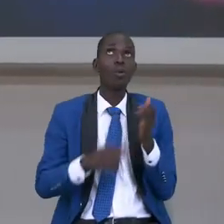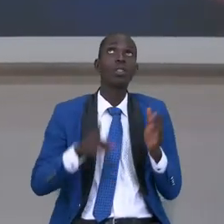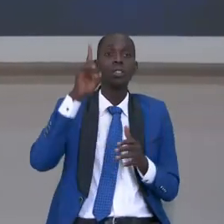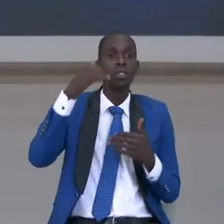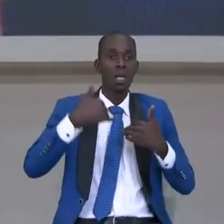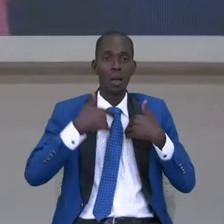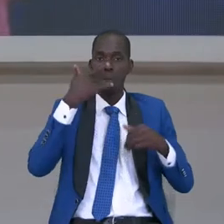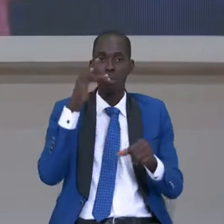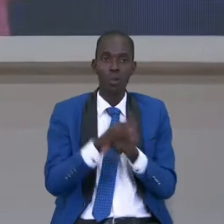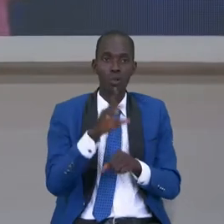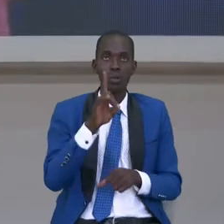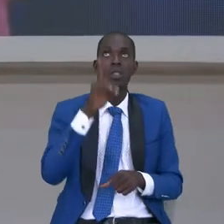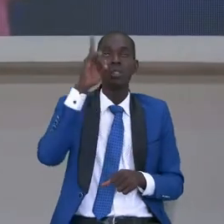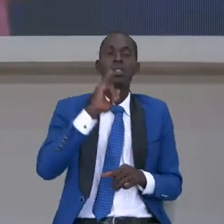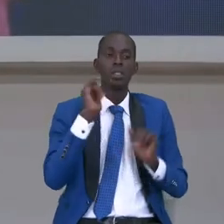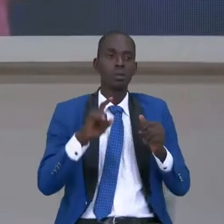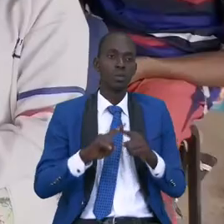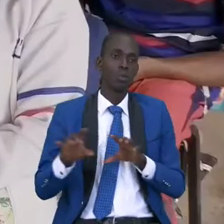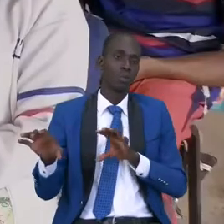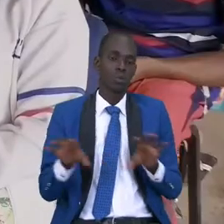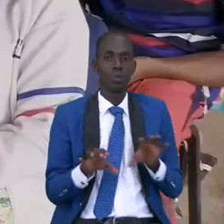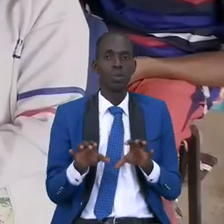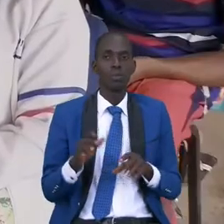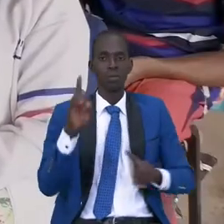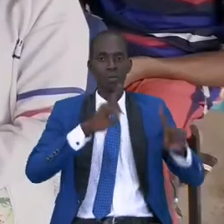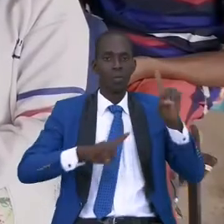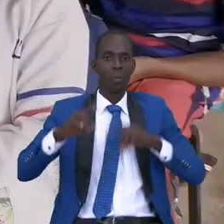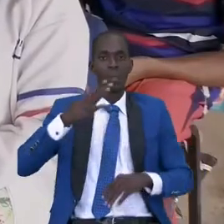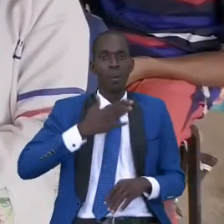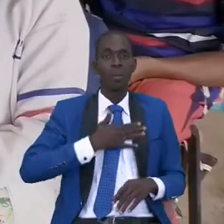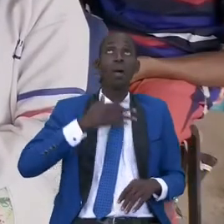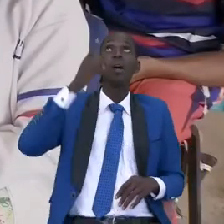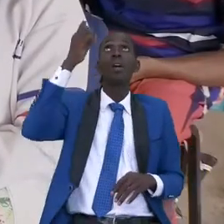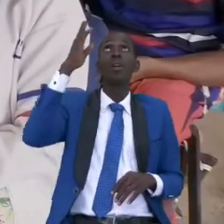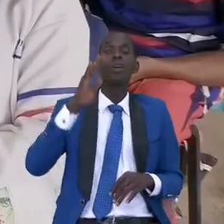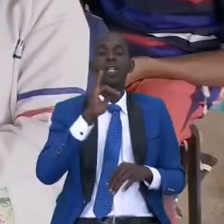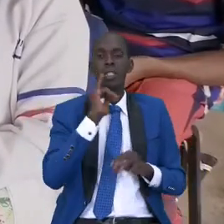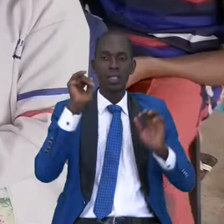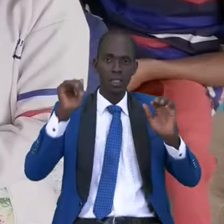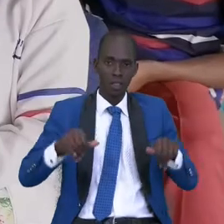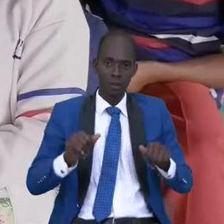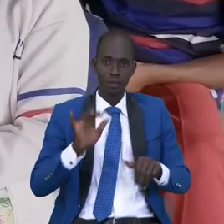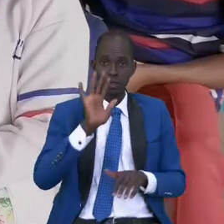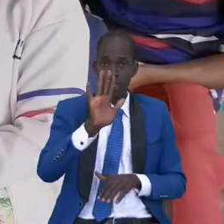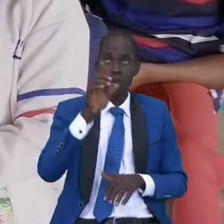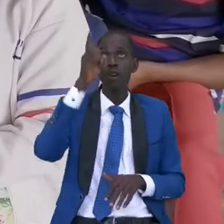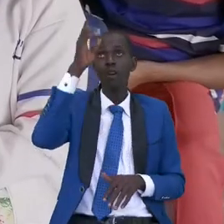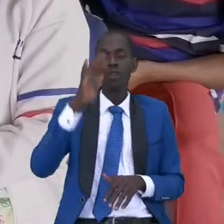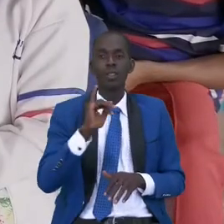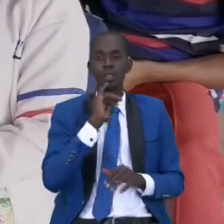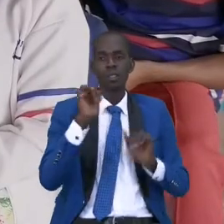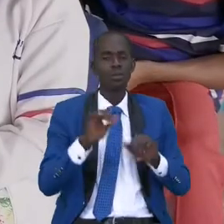to perform. My God is able. Your God is able. Don't look at the